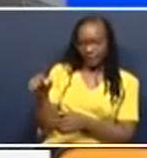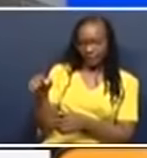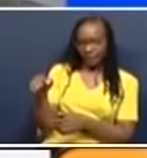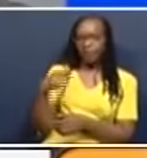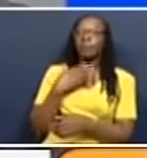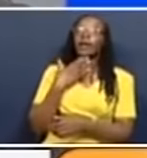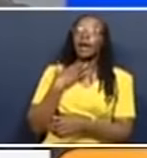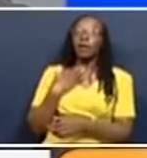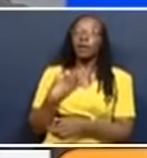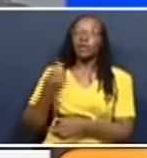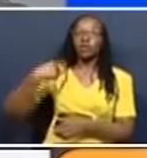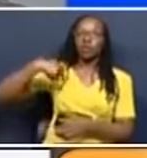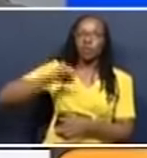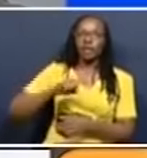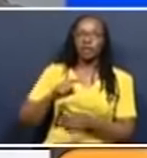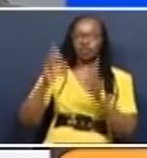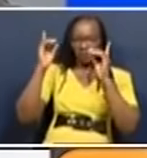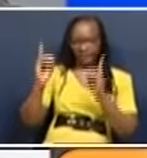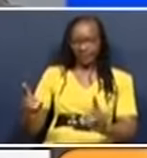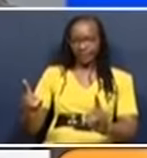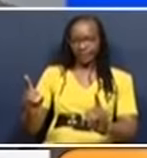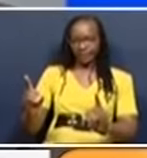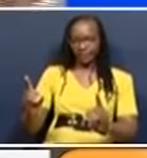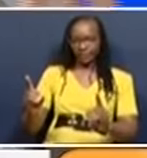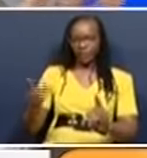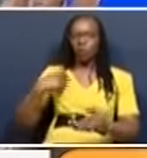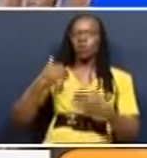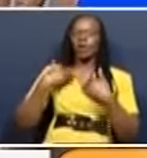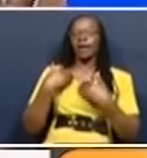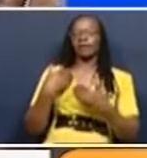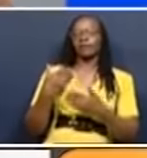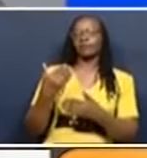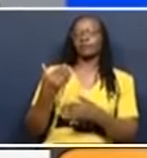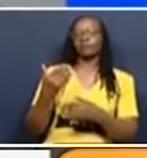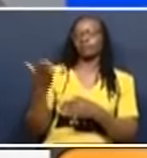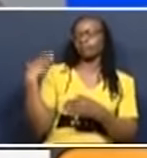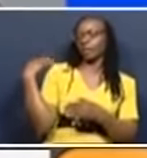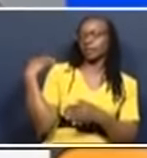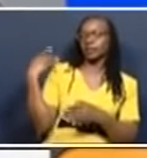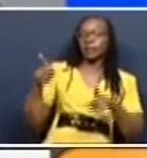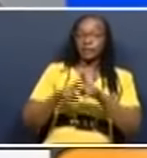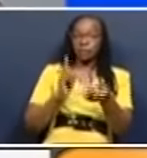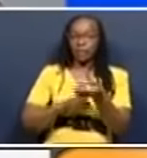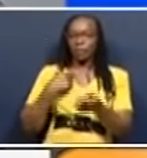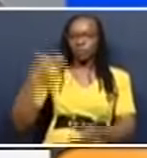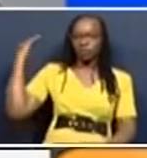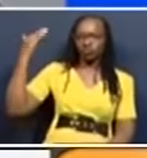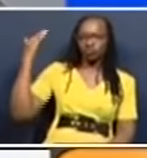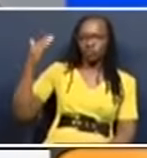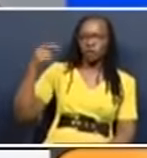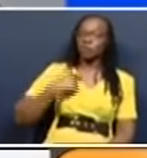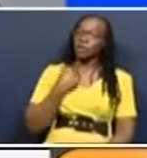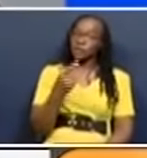Let's make a definitive line. We have the past. I have said when I was preaching that